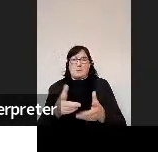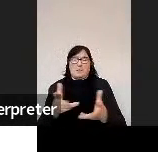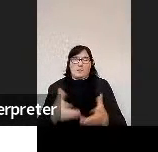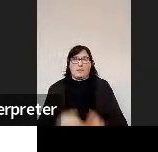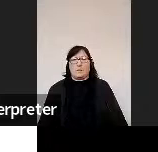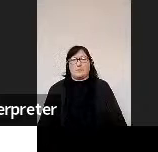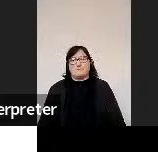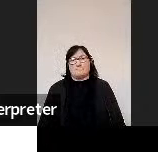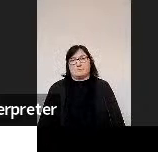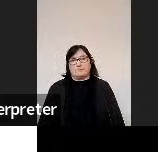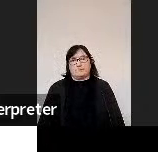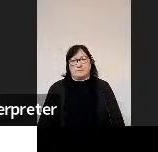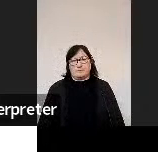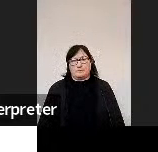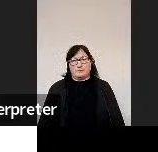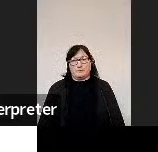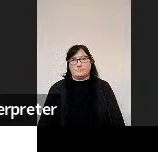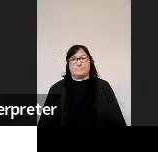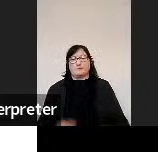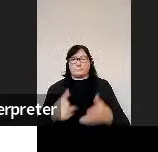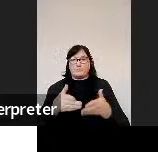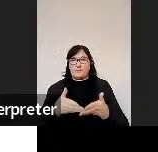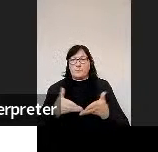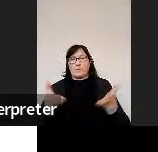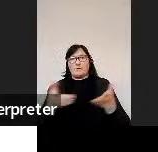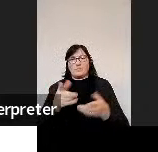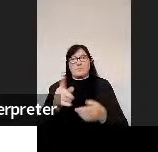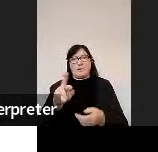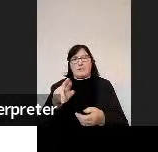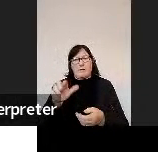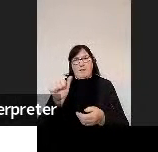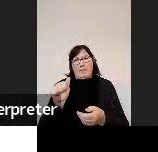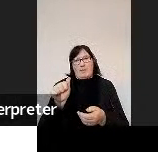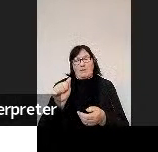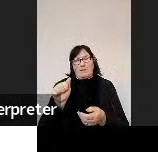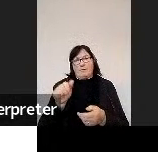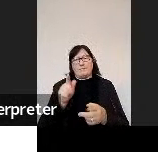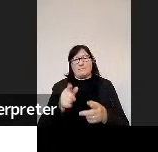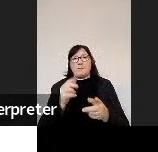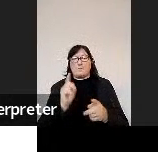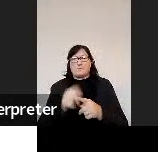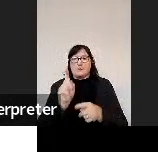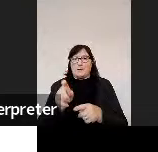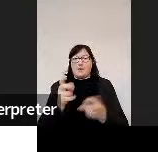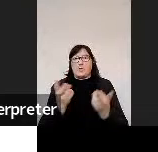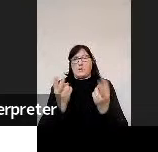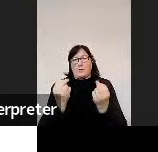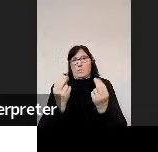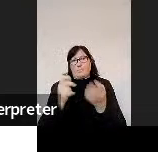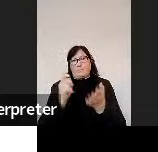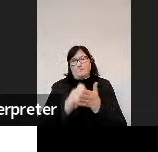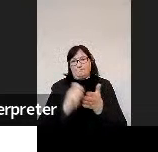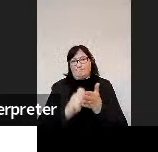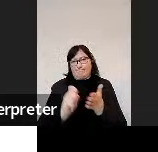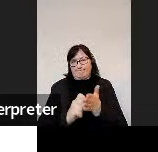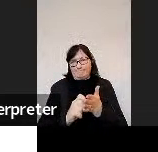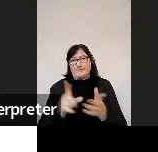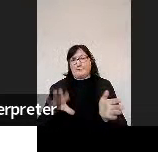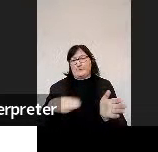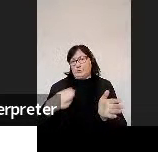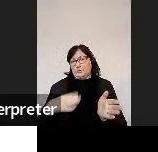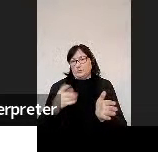So now to launch the RLA functionality, we would click on a new application. So after we've clicked on new